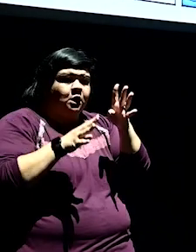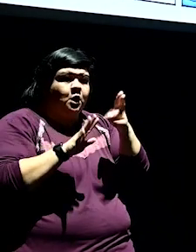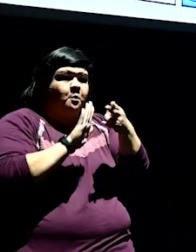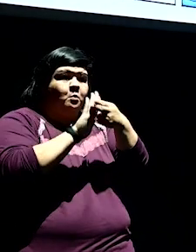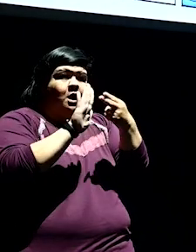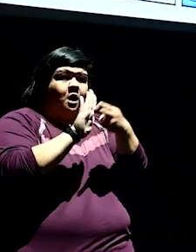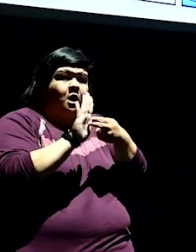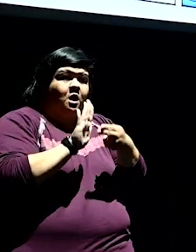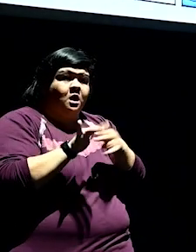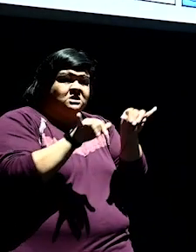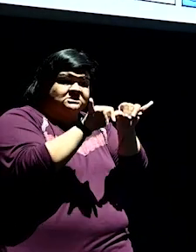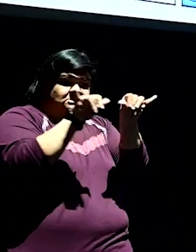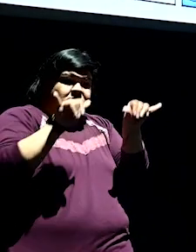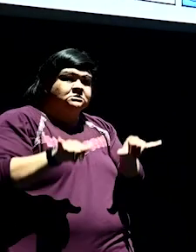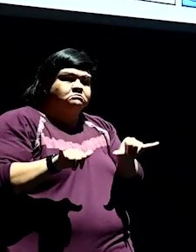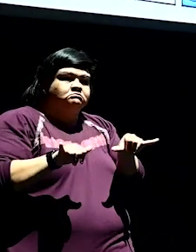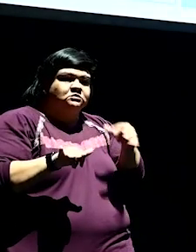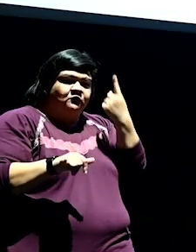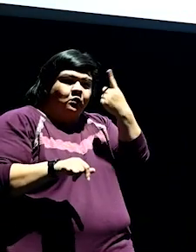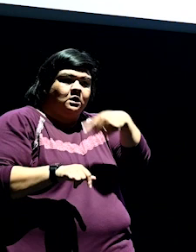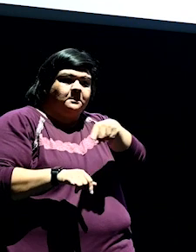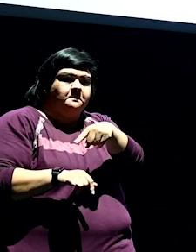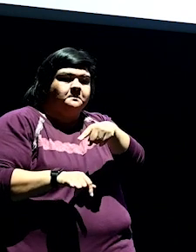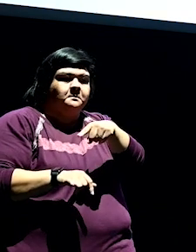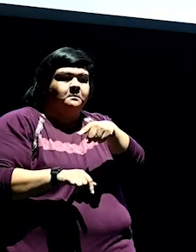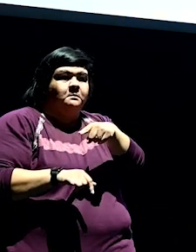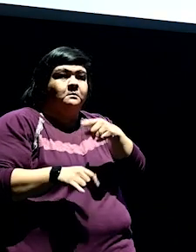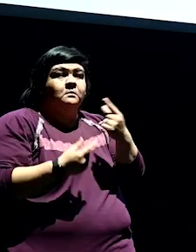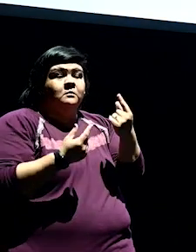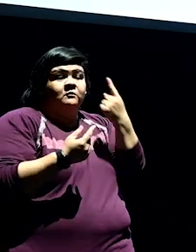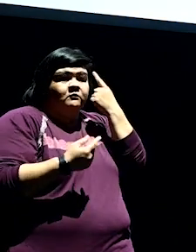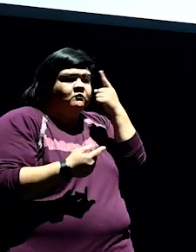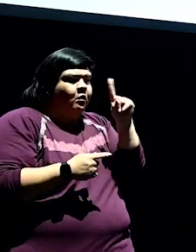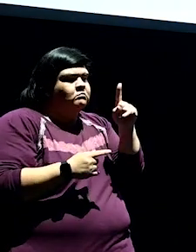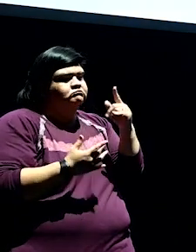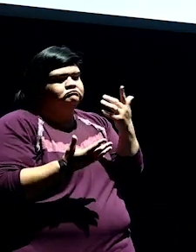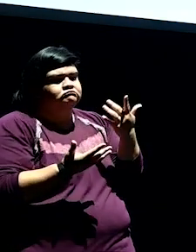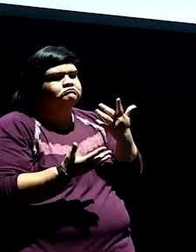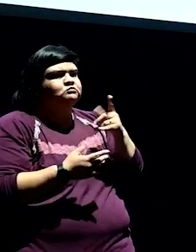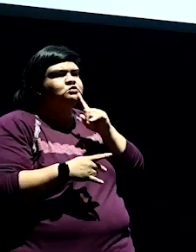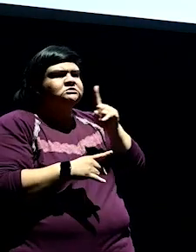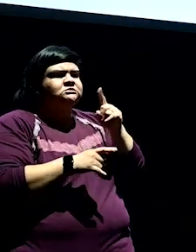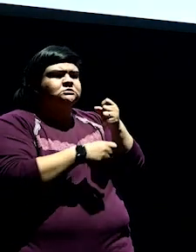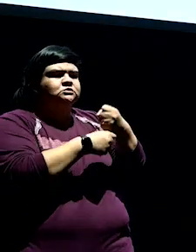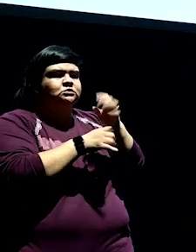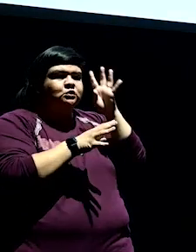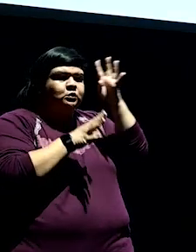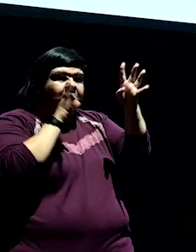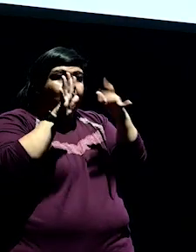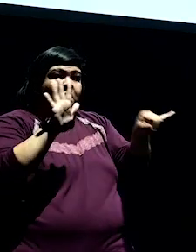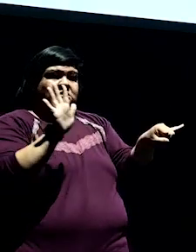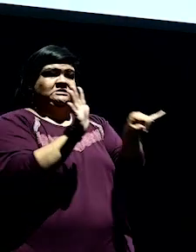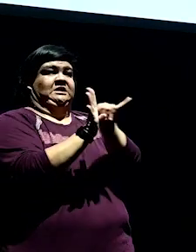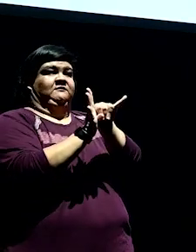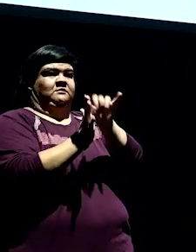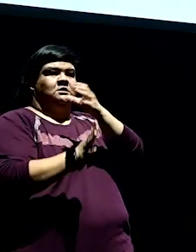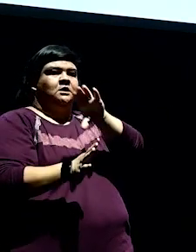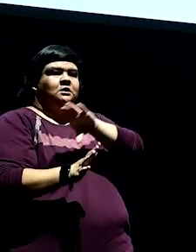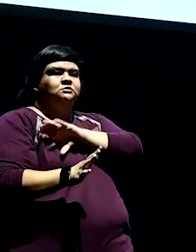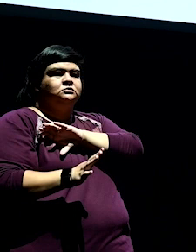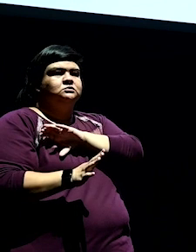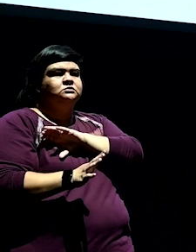that would go into creating, really identifying the characters in